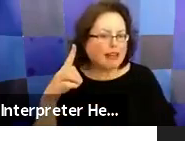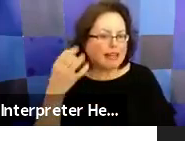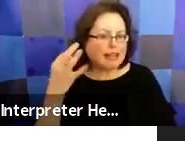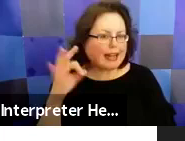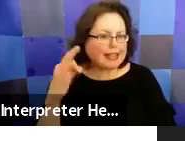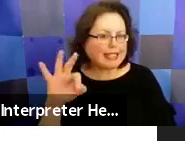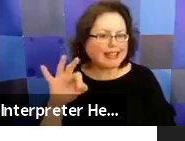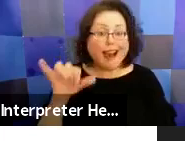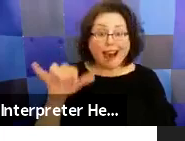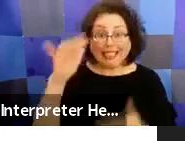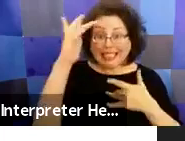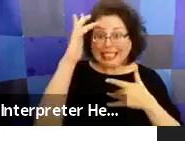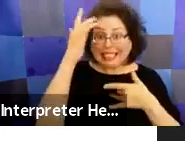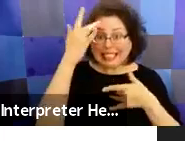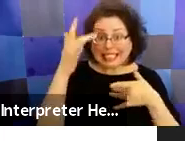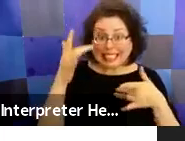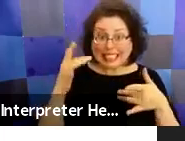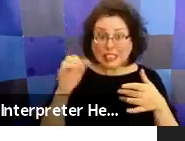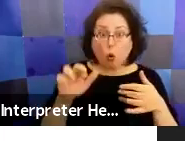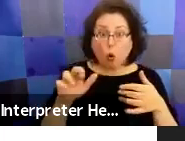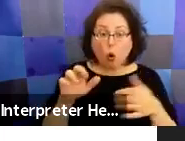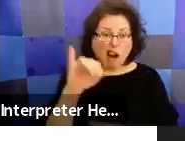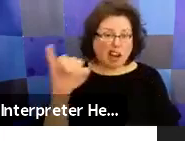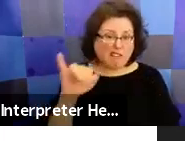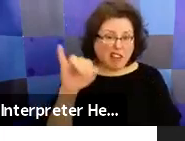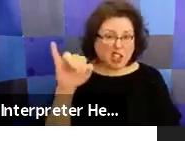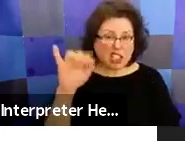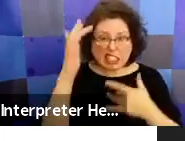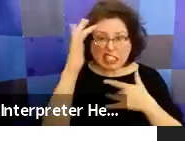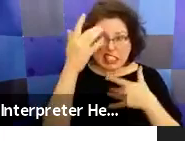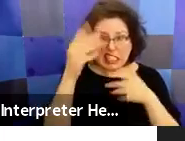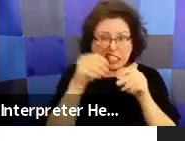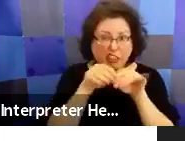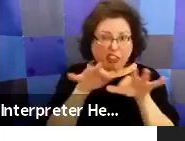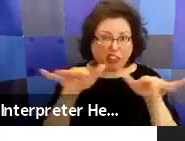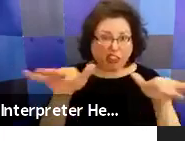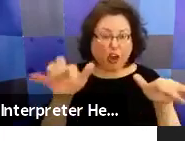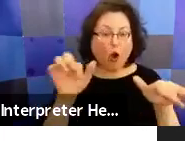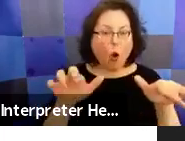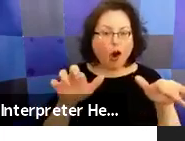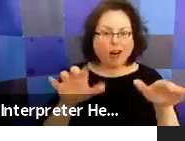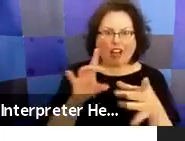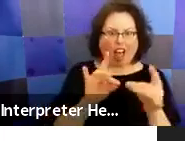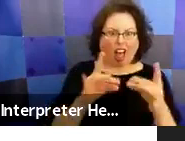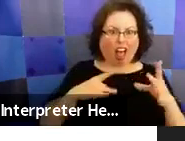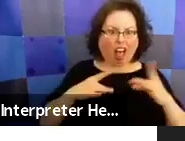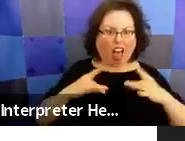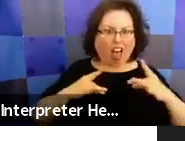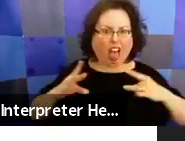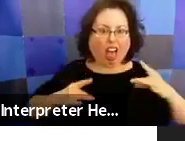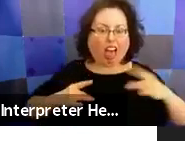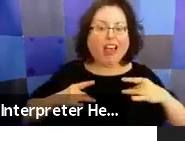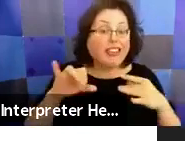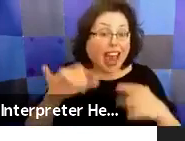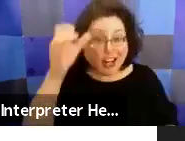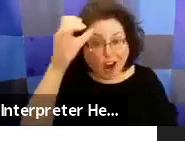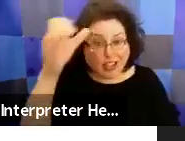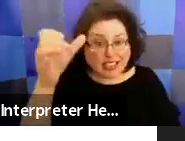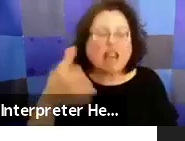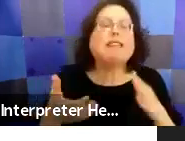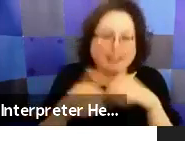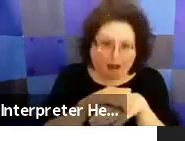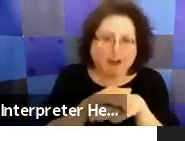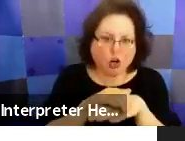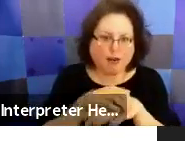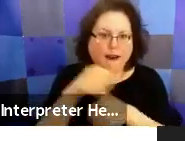a disease or an infectious disease or concepts of contagion is absolutely covered under